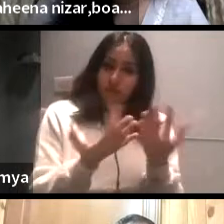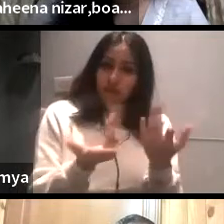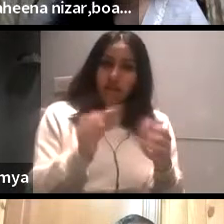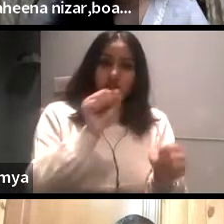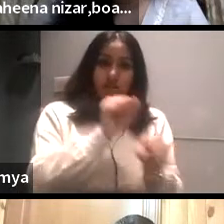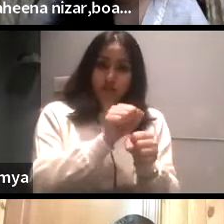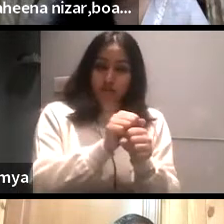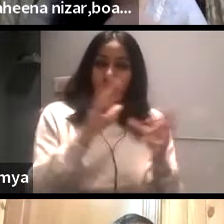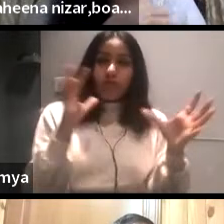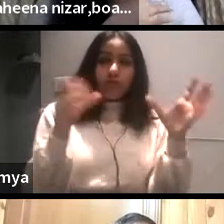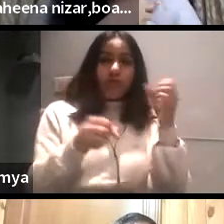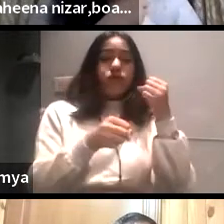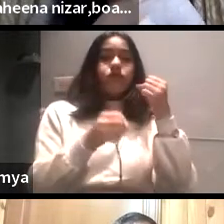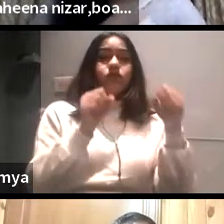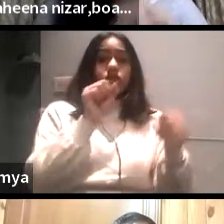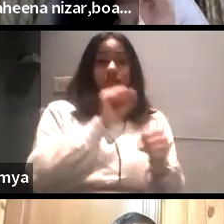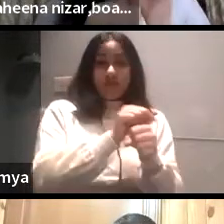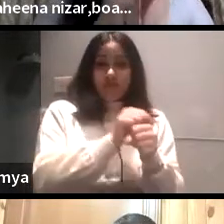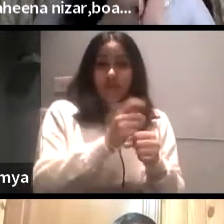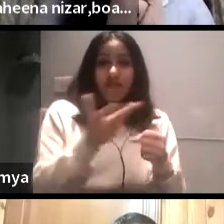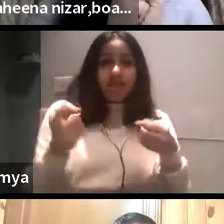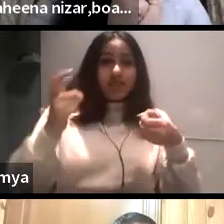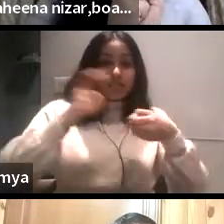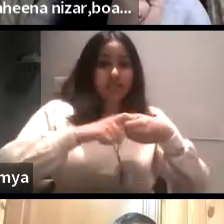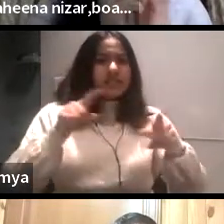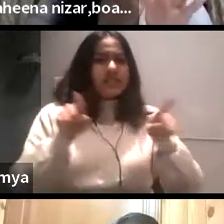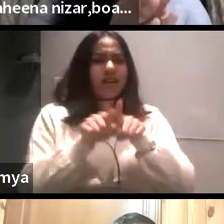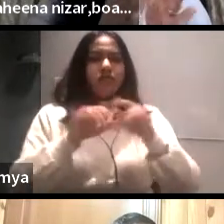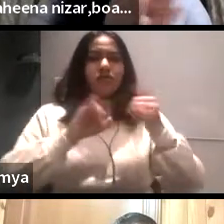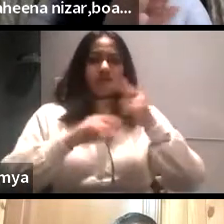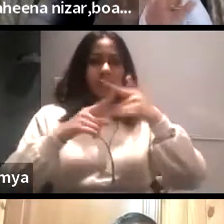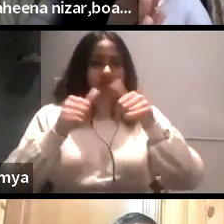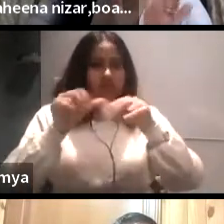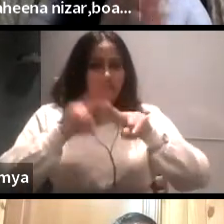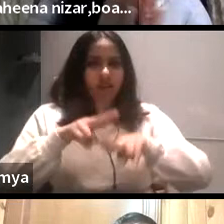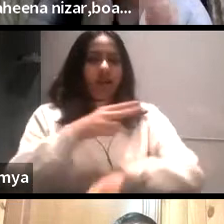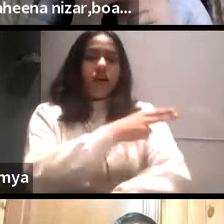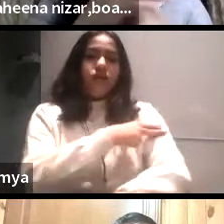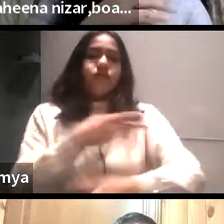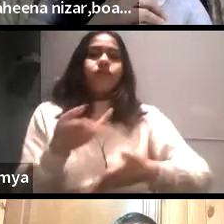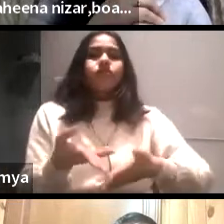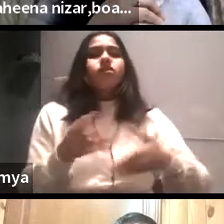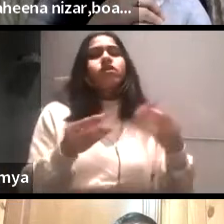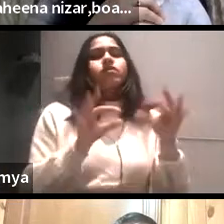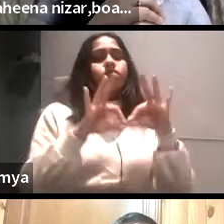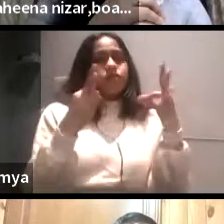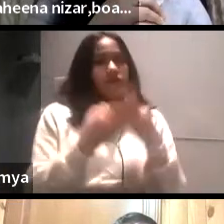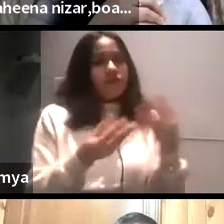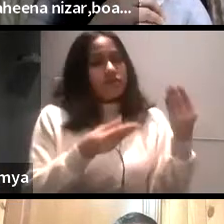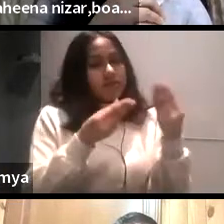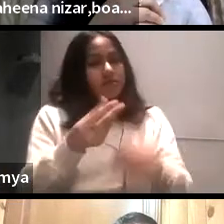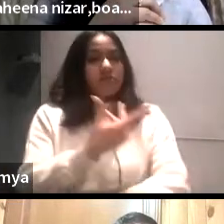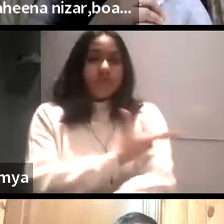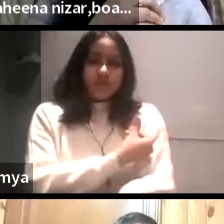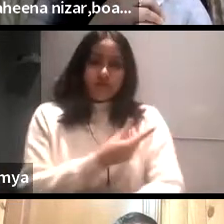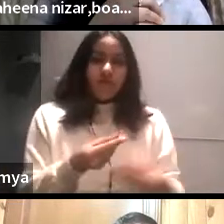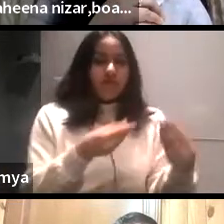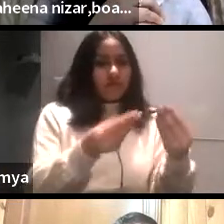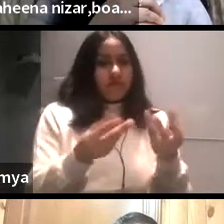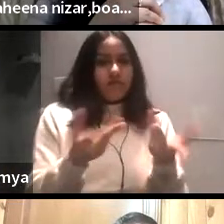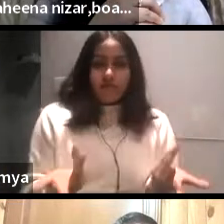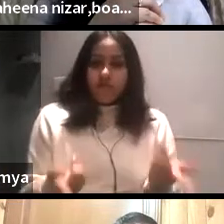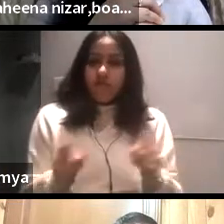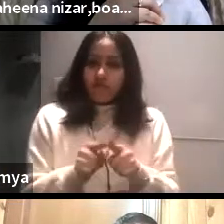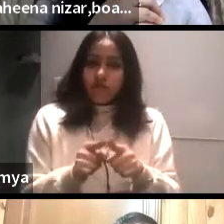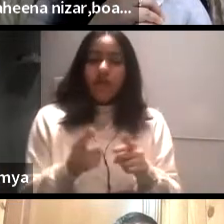working in the World Trade Center, whether they were our staff or whether they were officers here in the World Trade Center, irrespective of that.